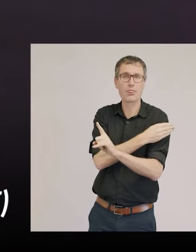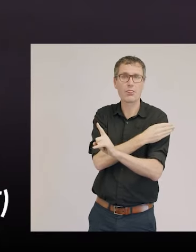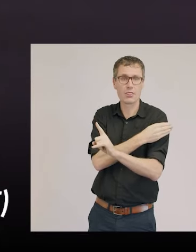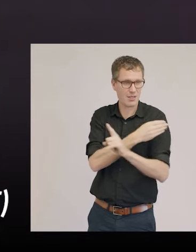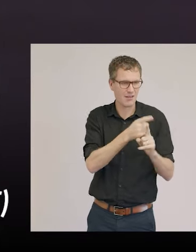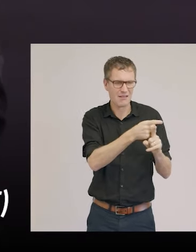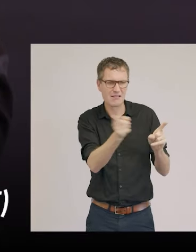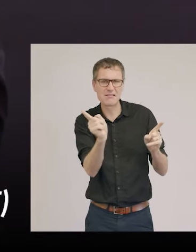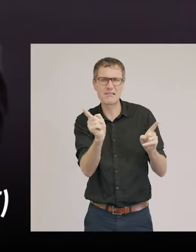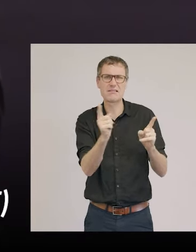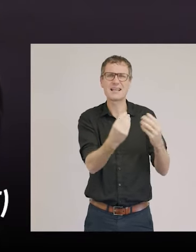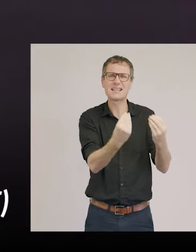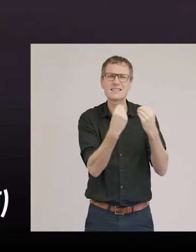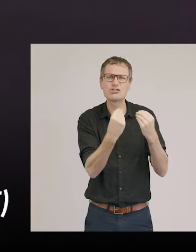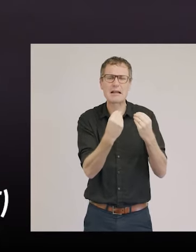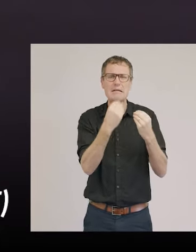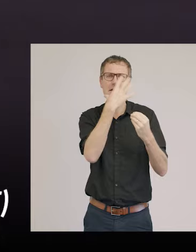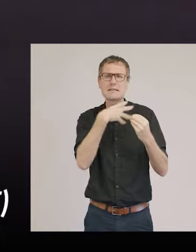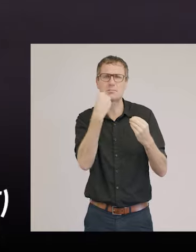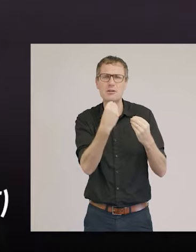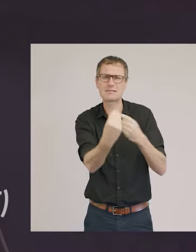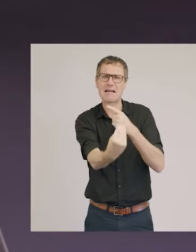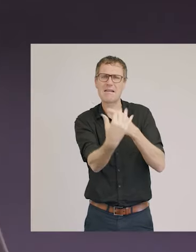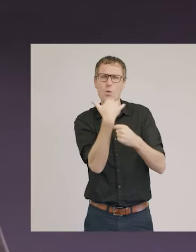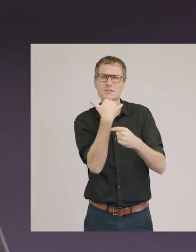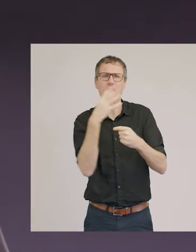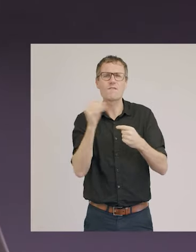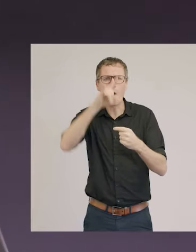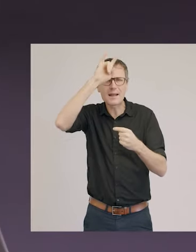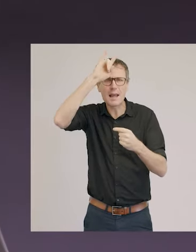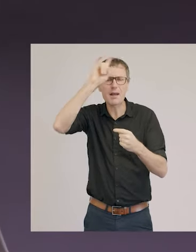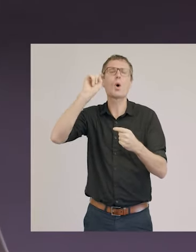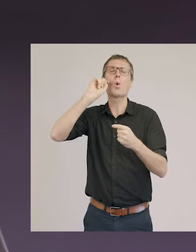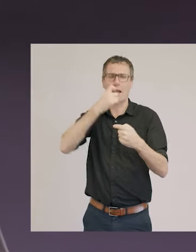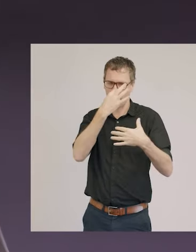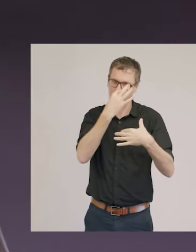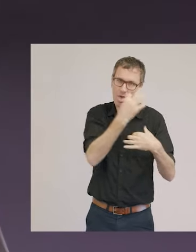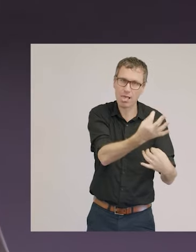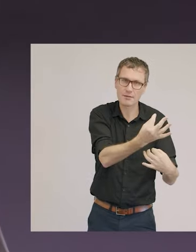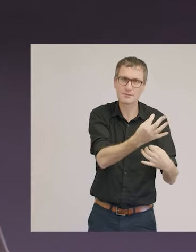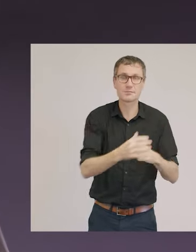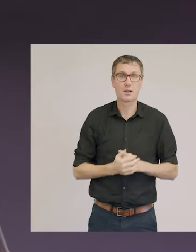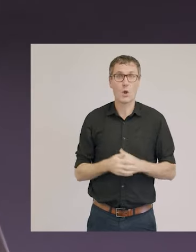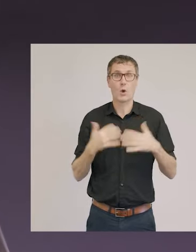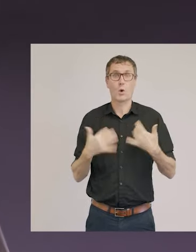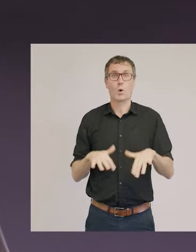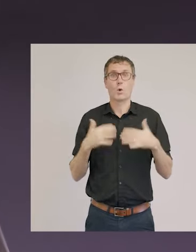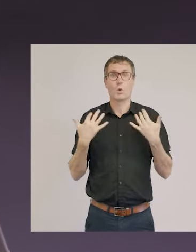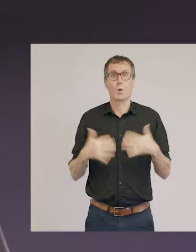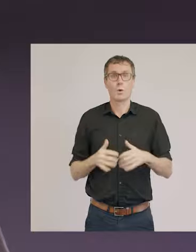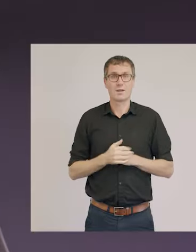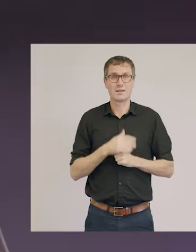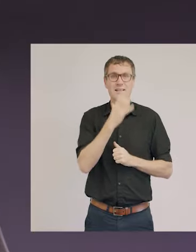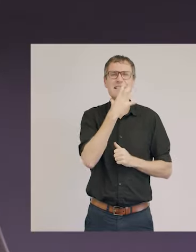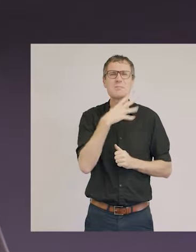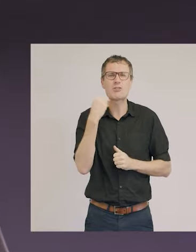and teachings that come from demons. Wow, that's a heavy verse, isn't it? Spirits and demons,